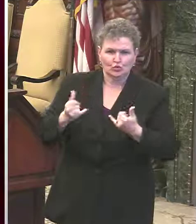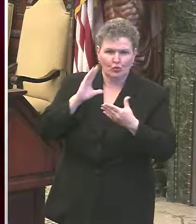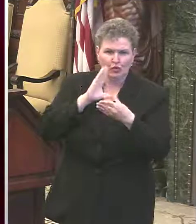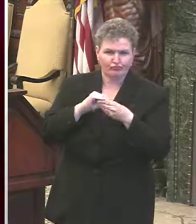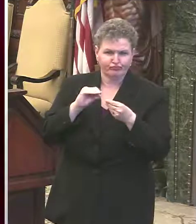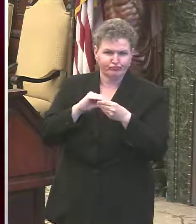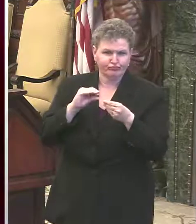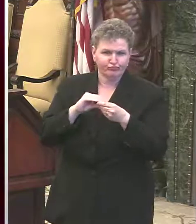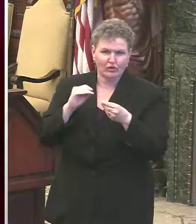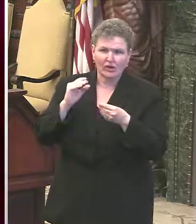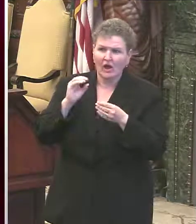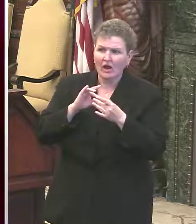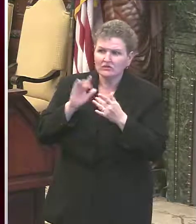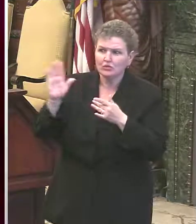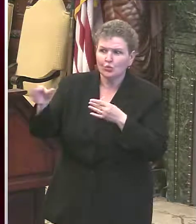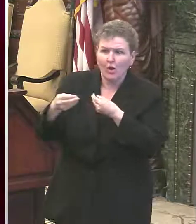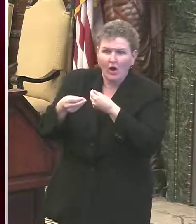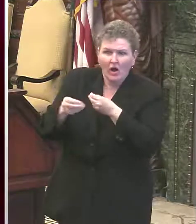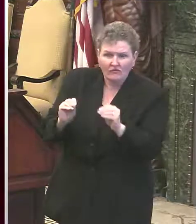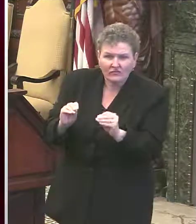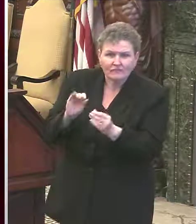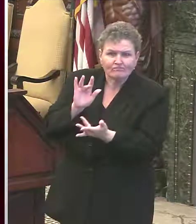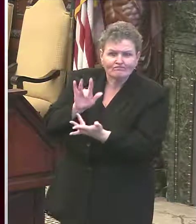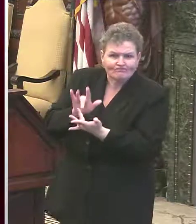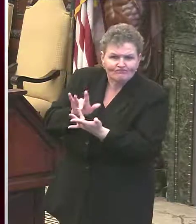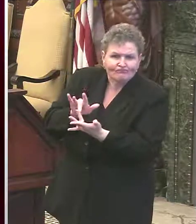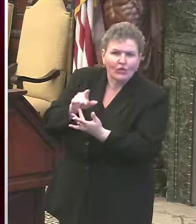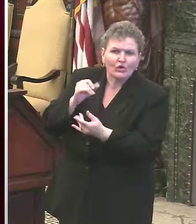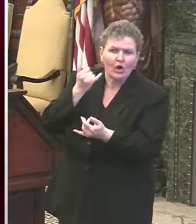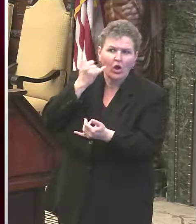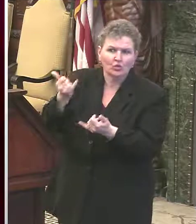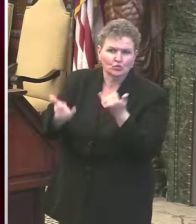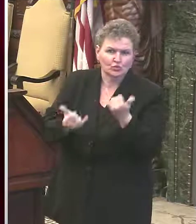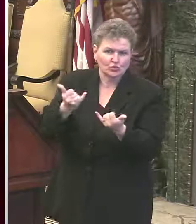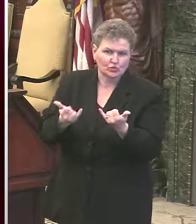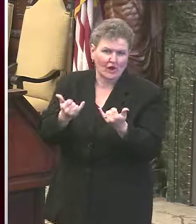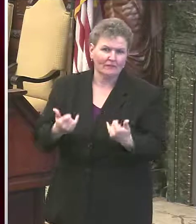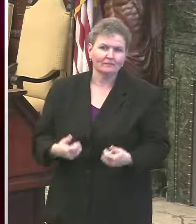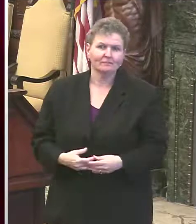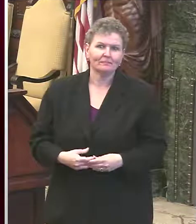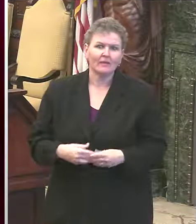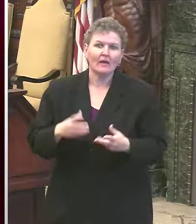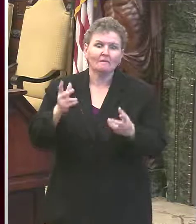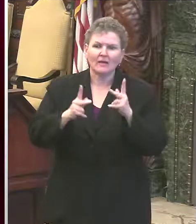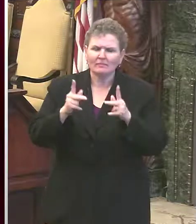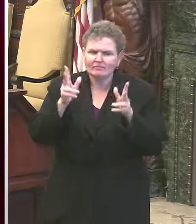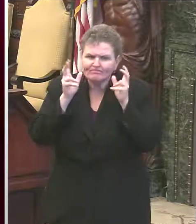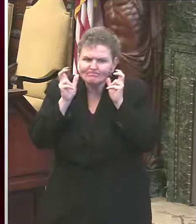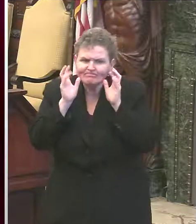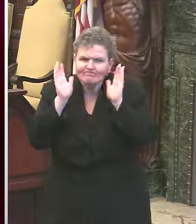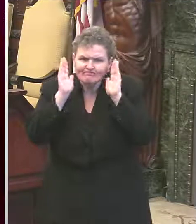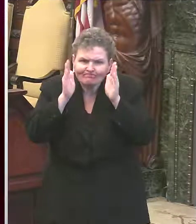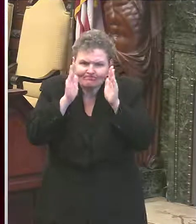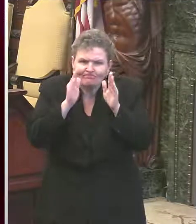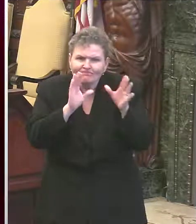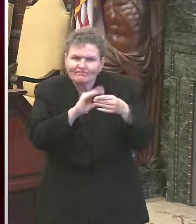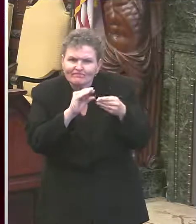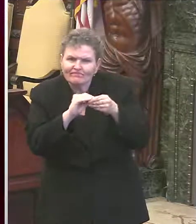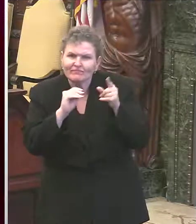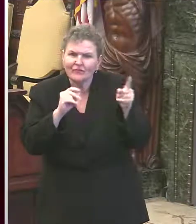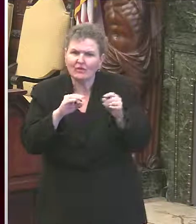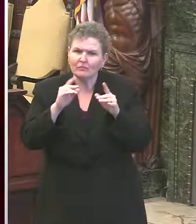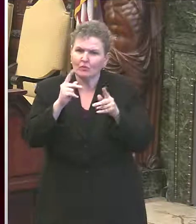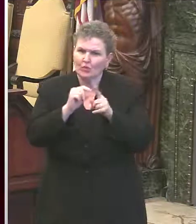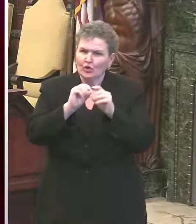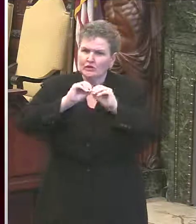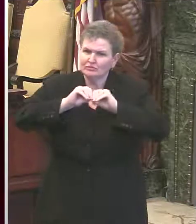stimulus package on poverty in Philadelphia. We need the help of everyone listening and our friends in the media to get the word out. Please